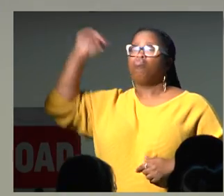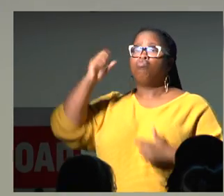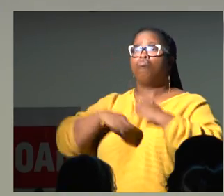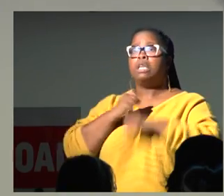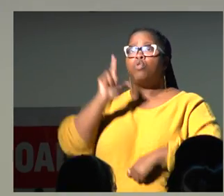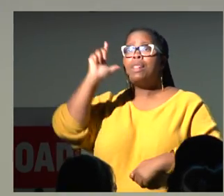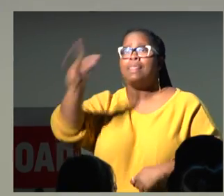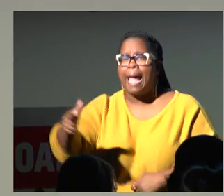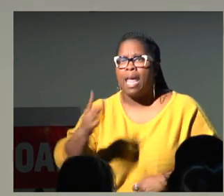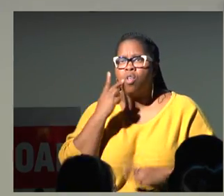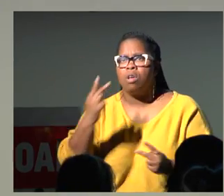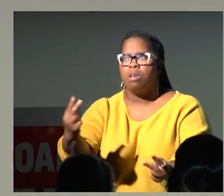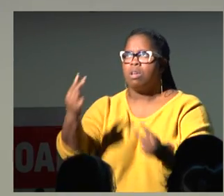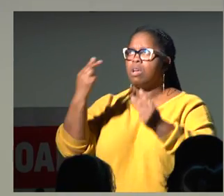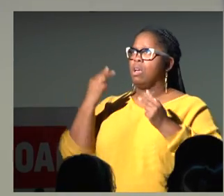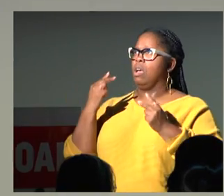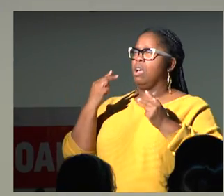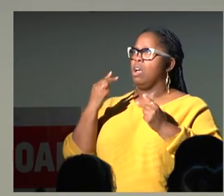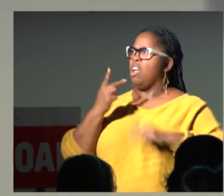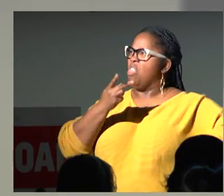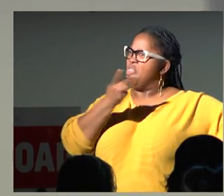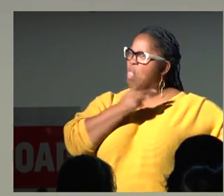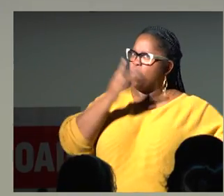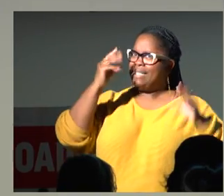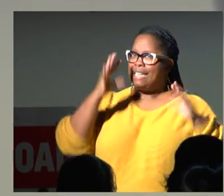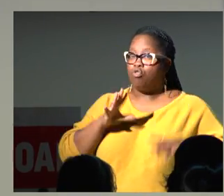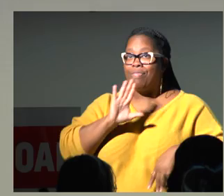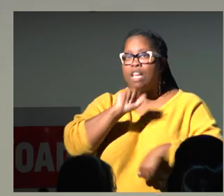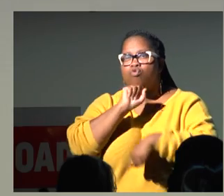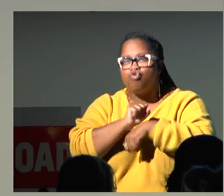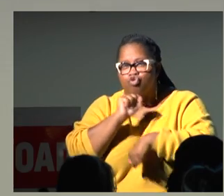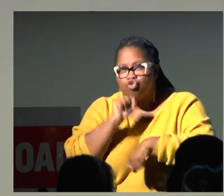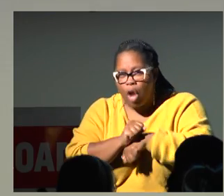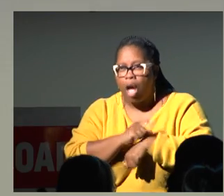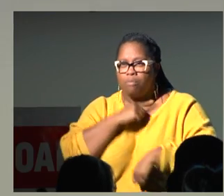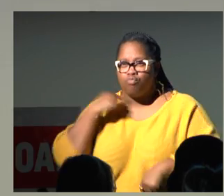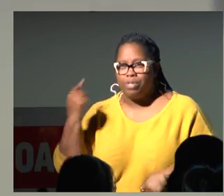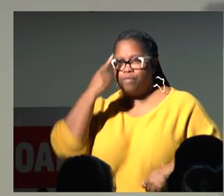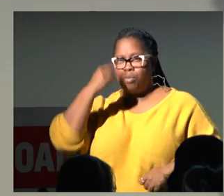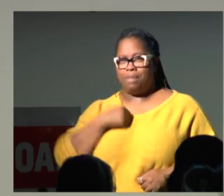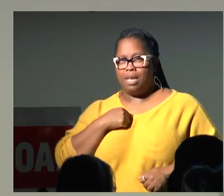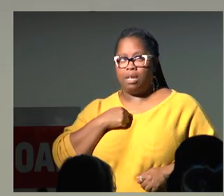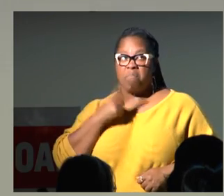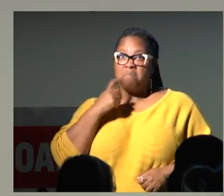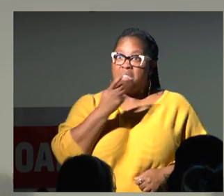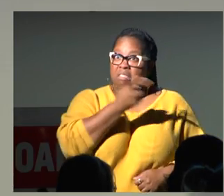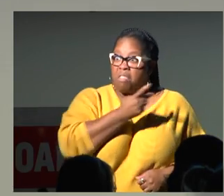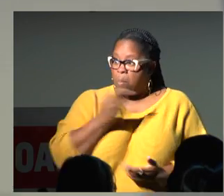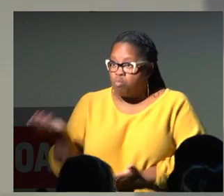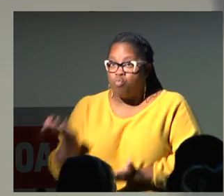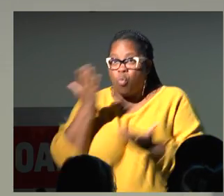I realized those teachers put their jobs on the line for me. Because they brought me into their home. They brought